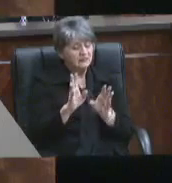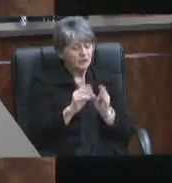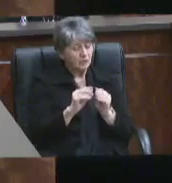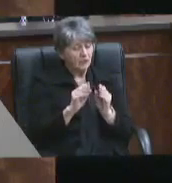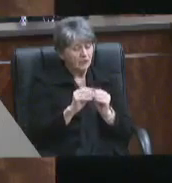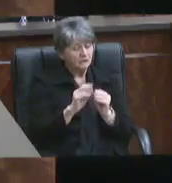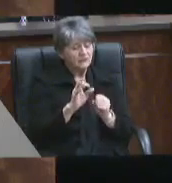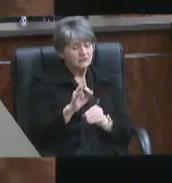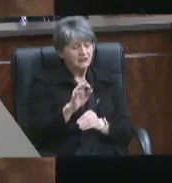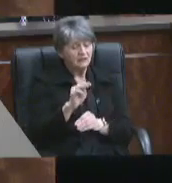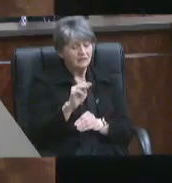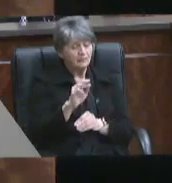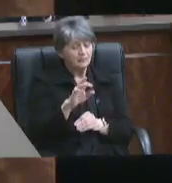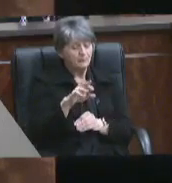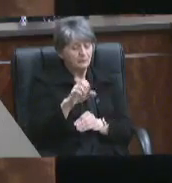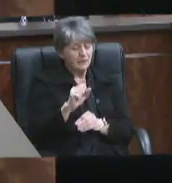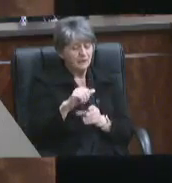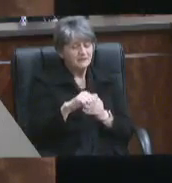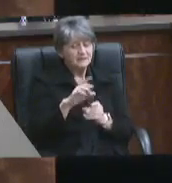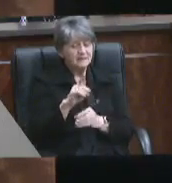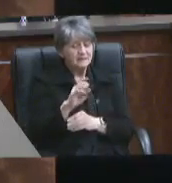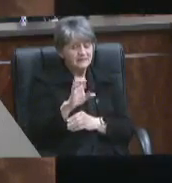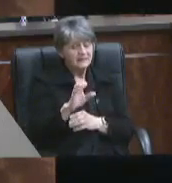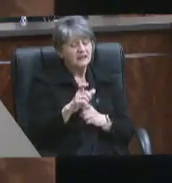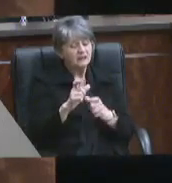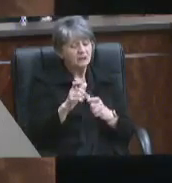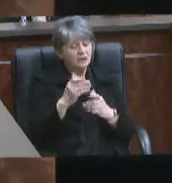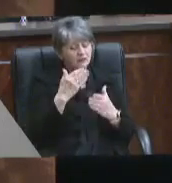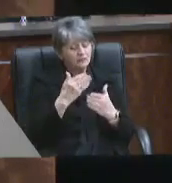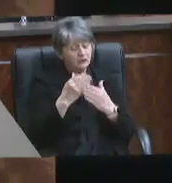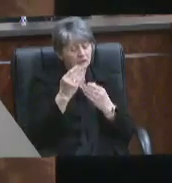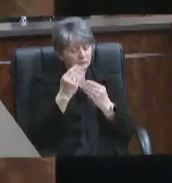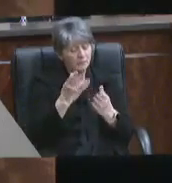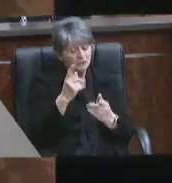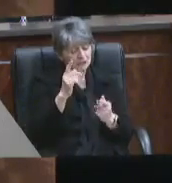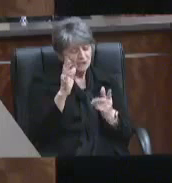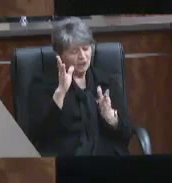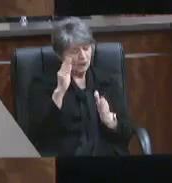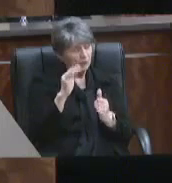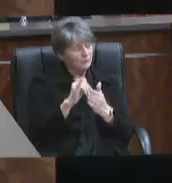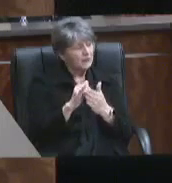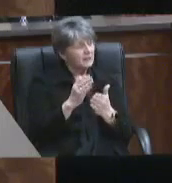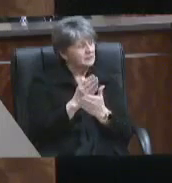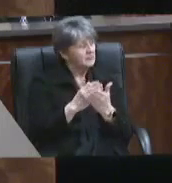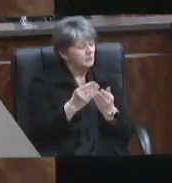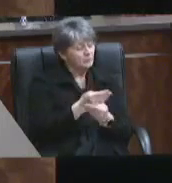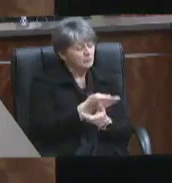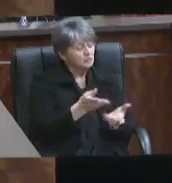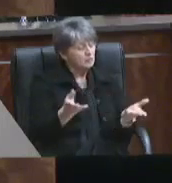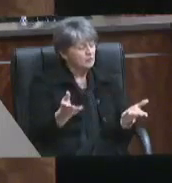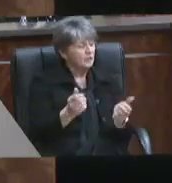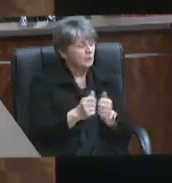and a lot of good information. Hope some of that will be passing along to council as well.